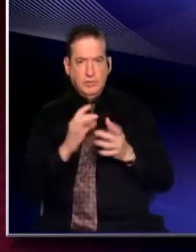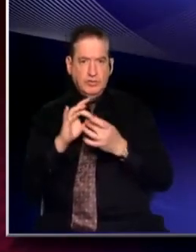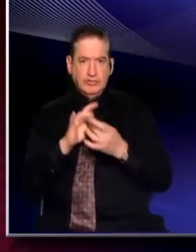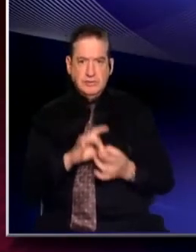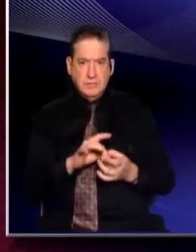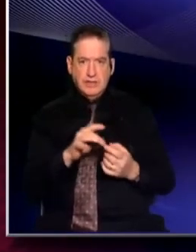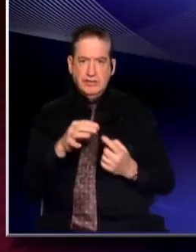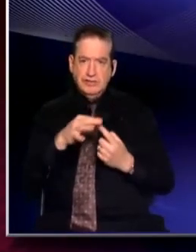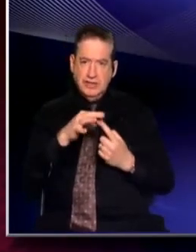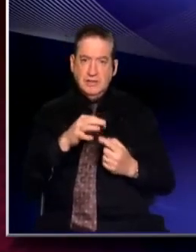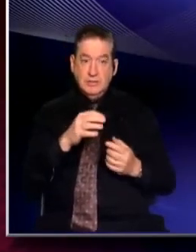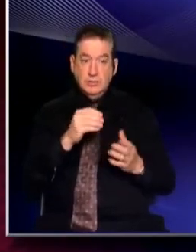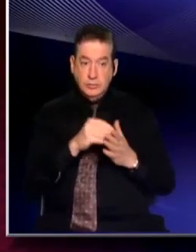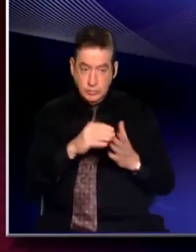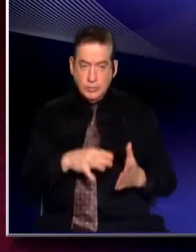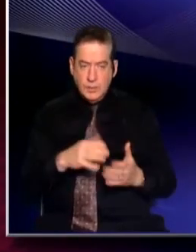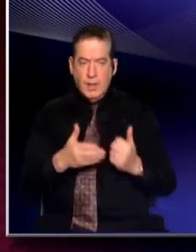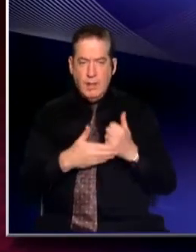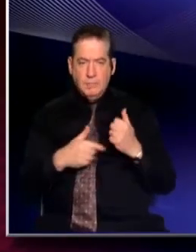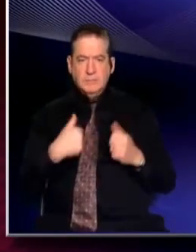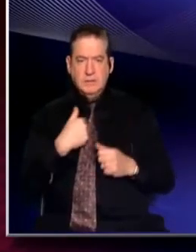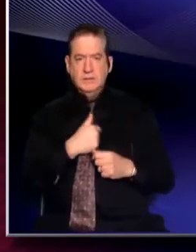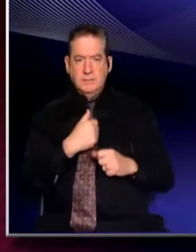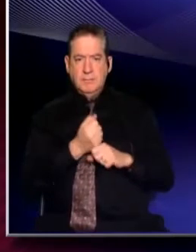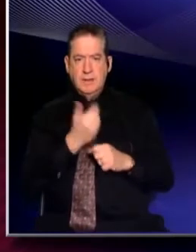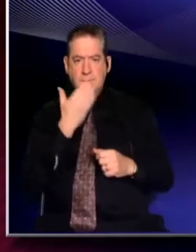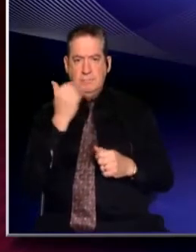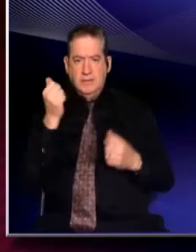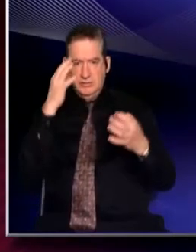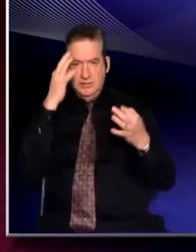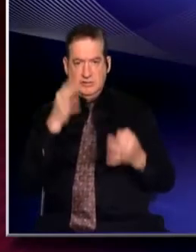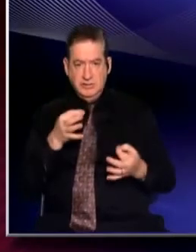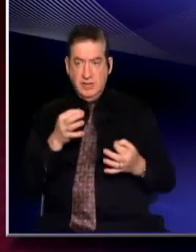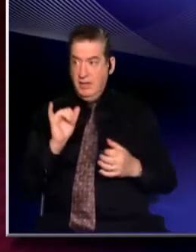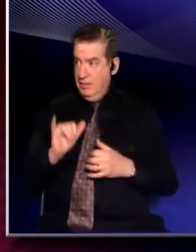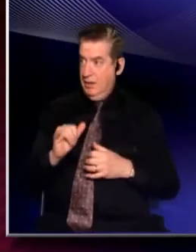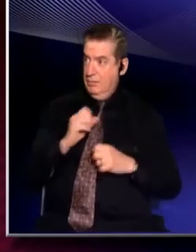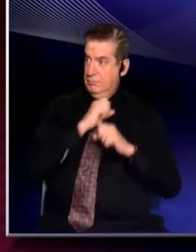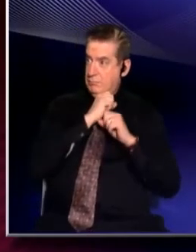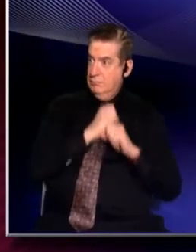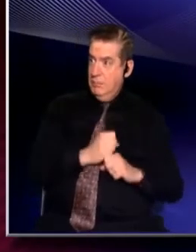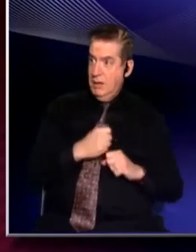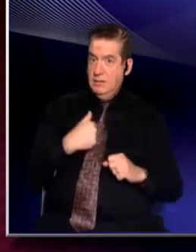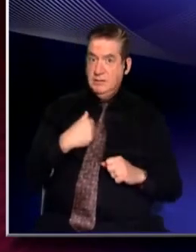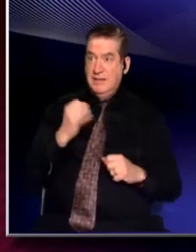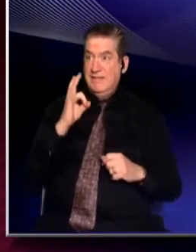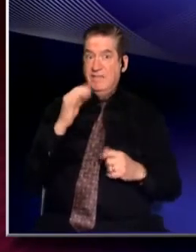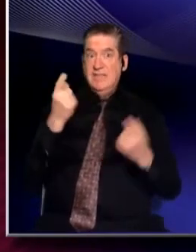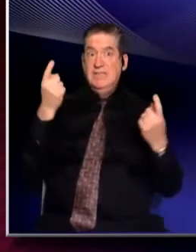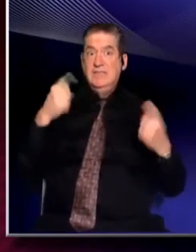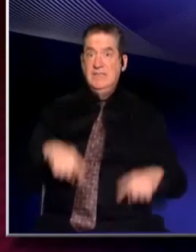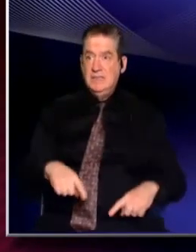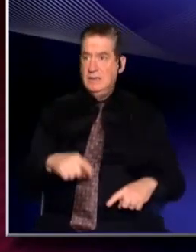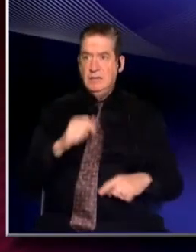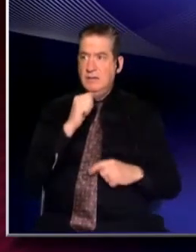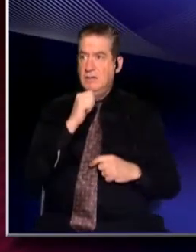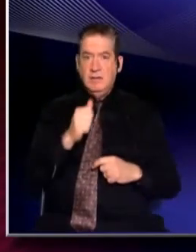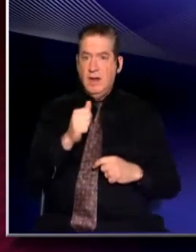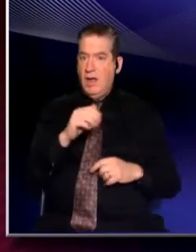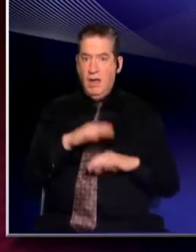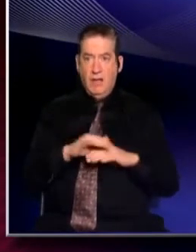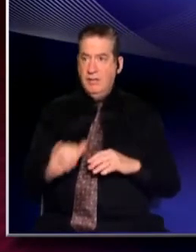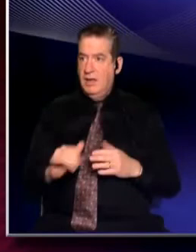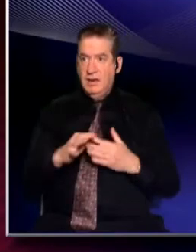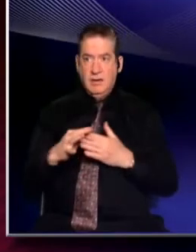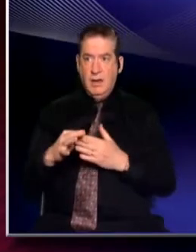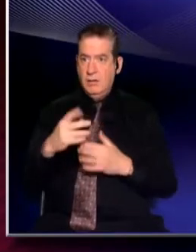student, and it helps us make a better decision. Does Okay. that bind us if an incident does occur that's not on that guidepost